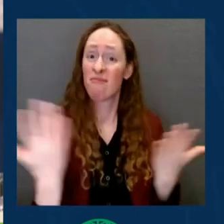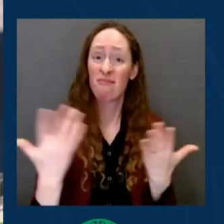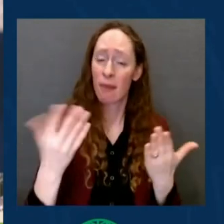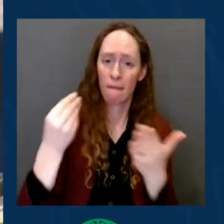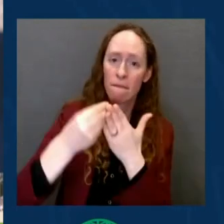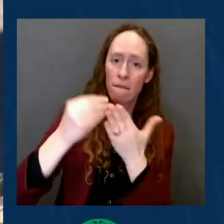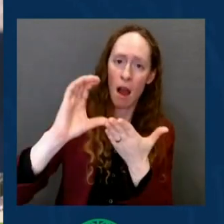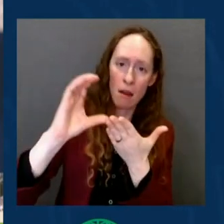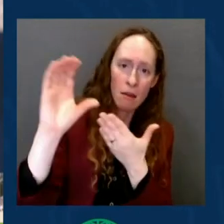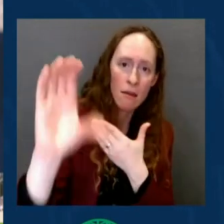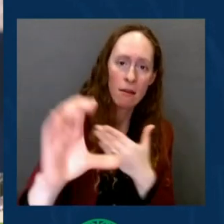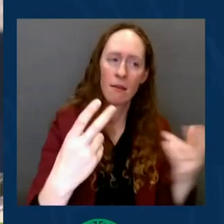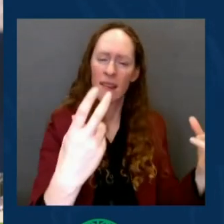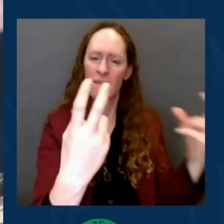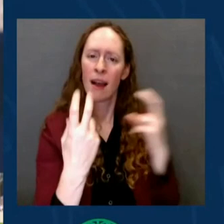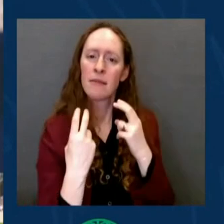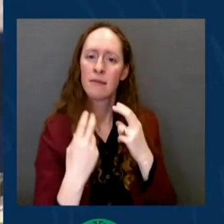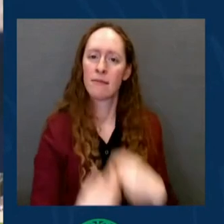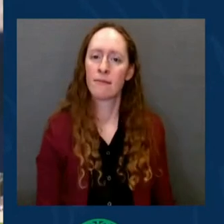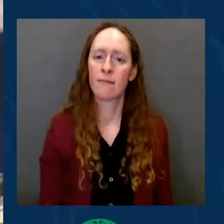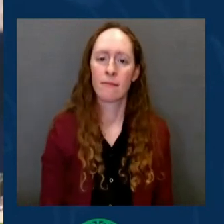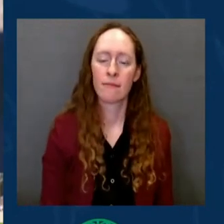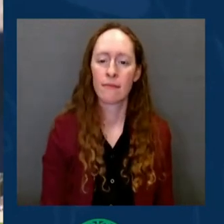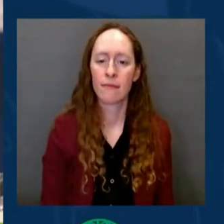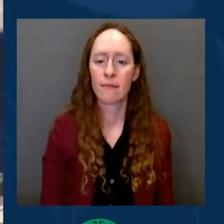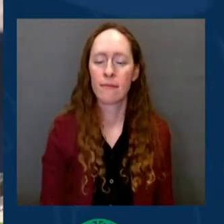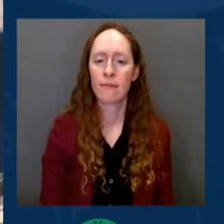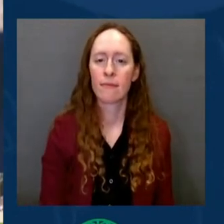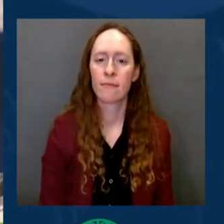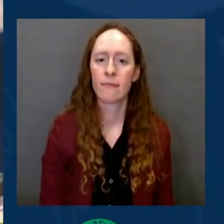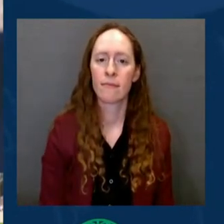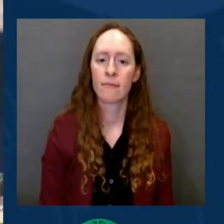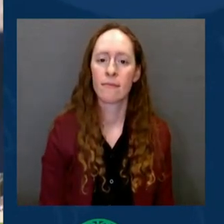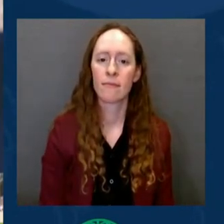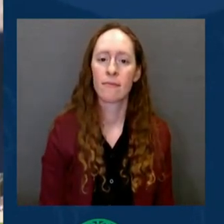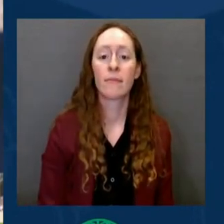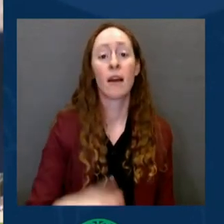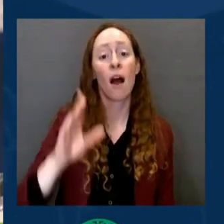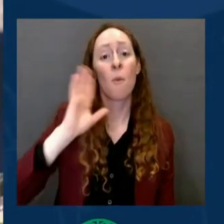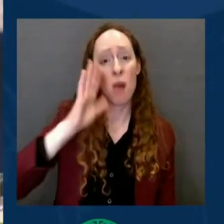fulfillment of these goals for the Agenda